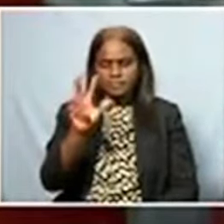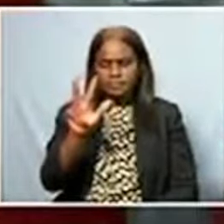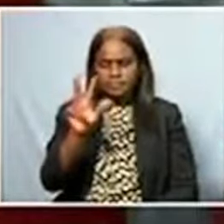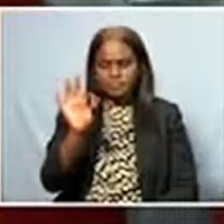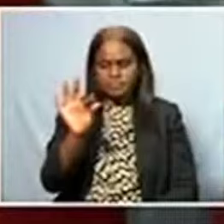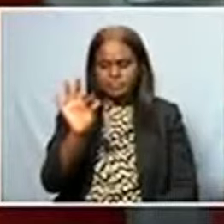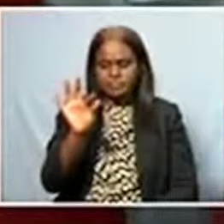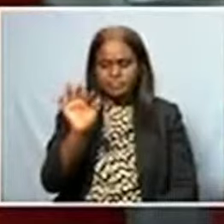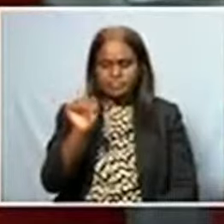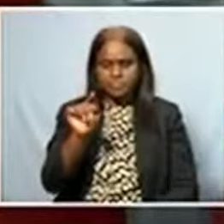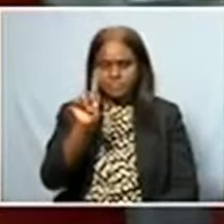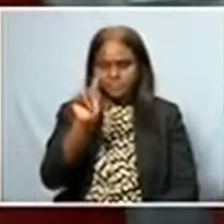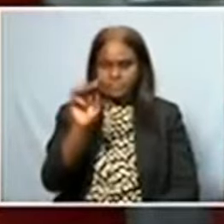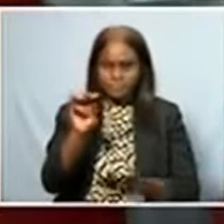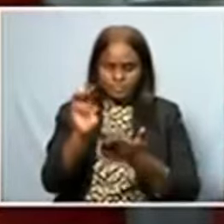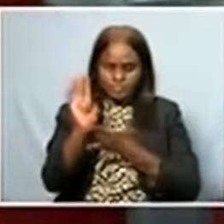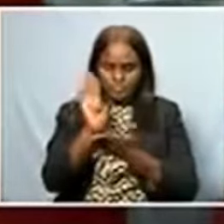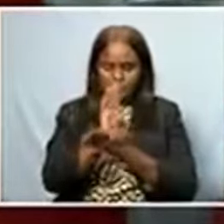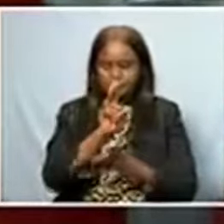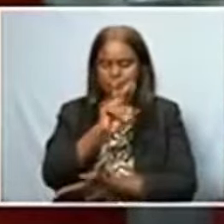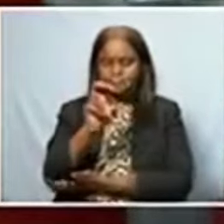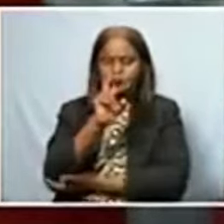1.290,475,439, that is